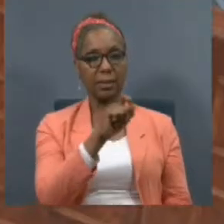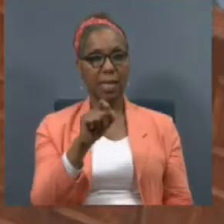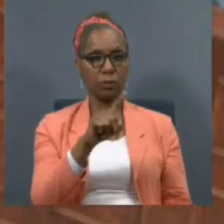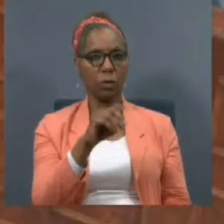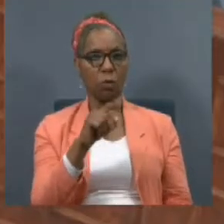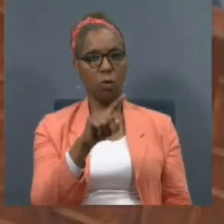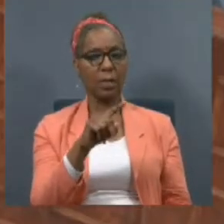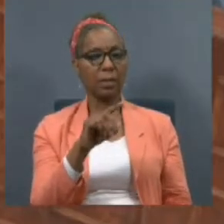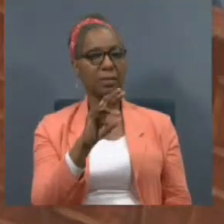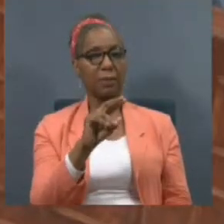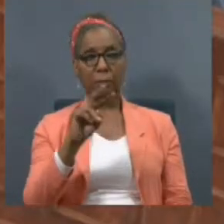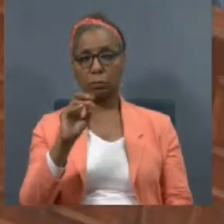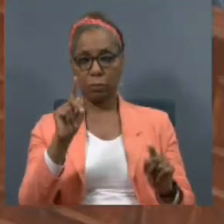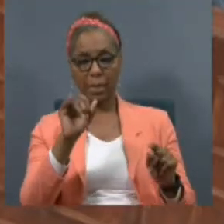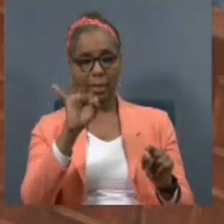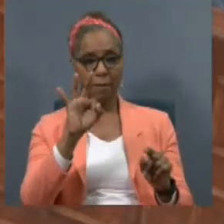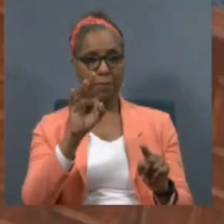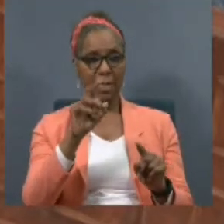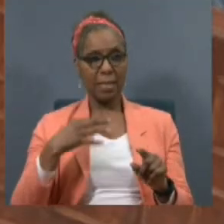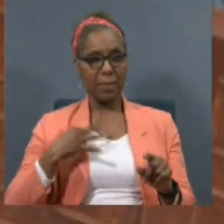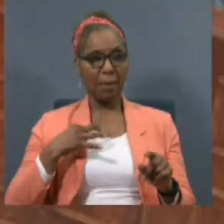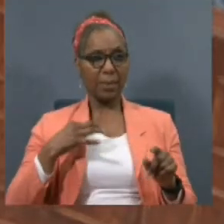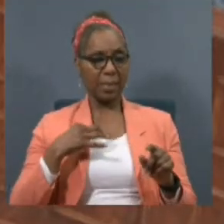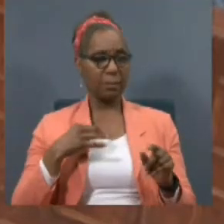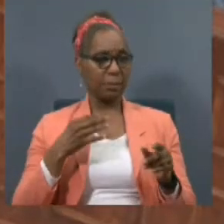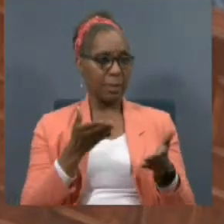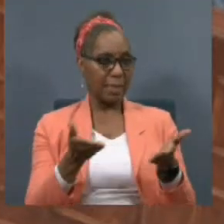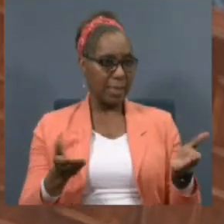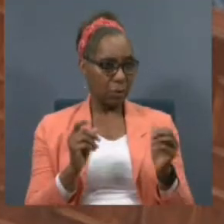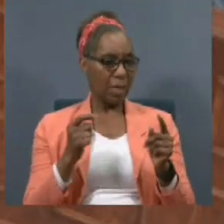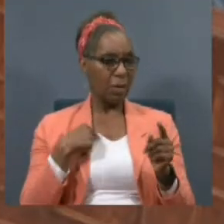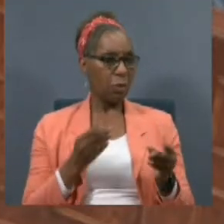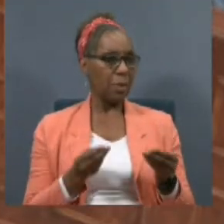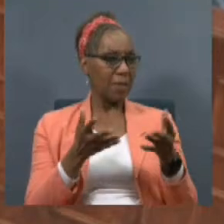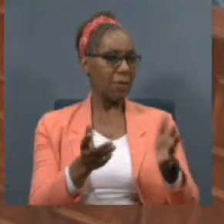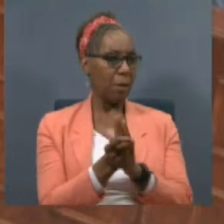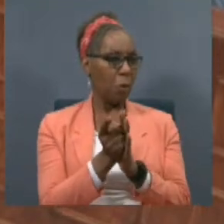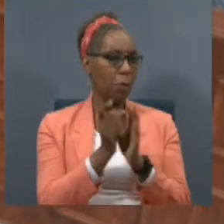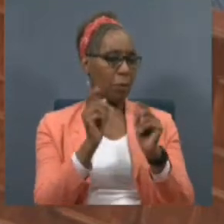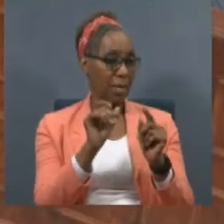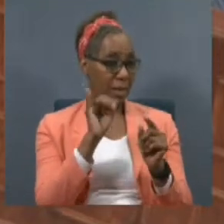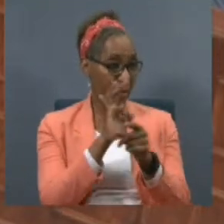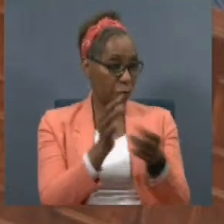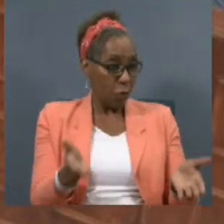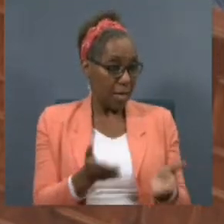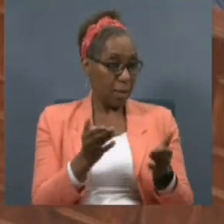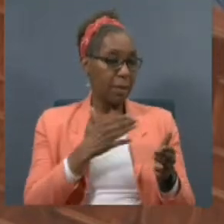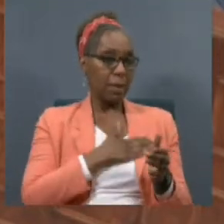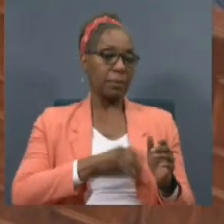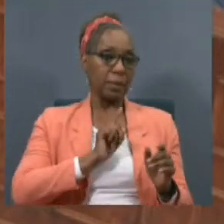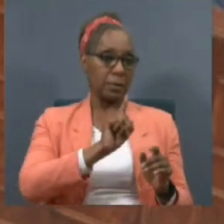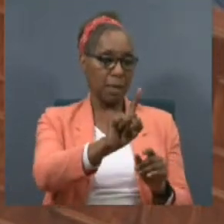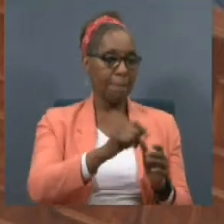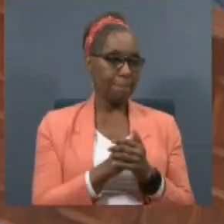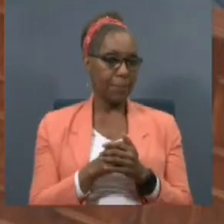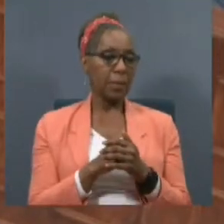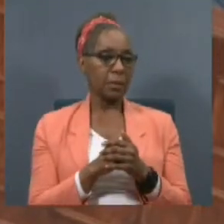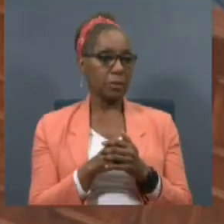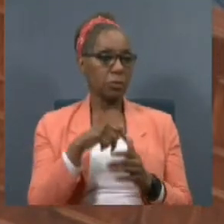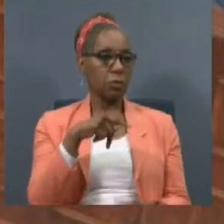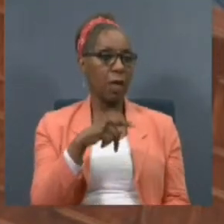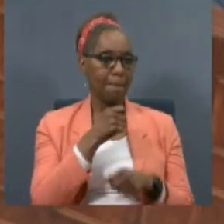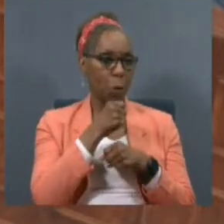if the applicant is present, we'll give it just a moment. If you're present, please make your way to the podium, please.